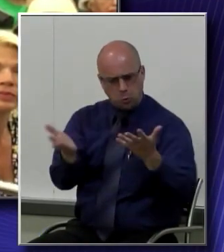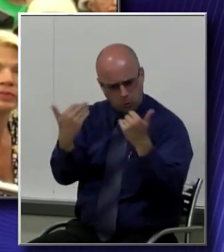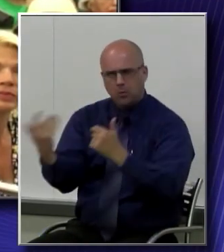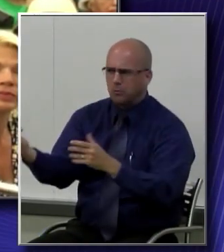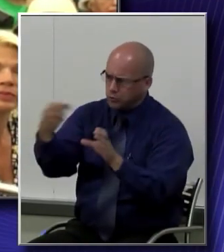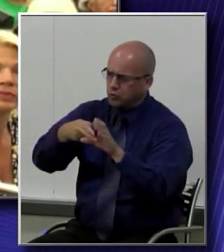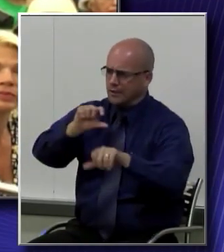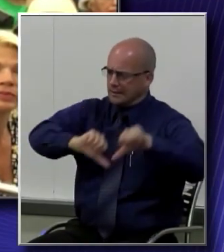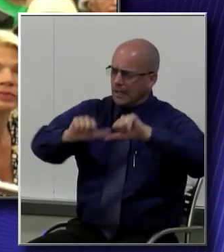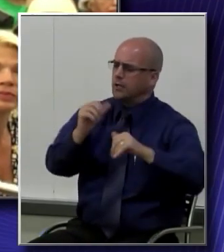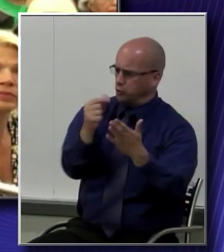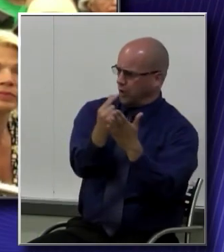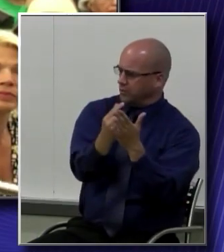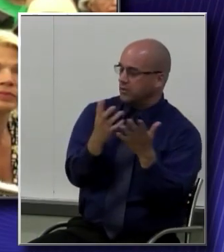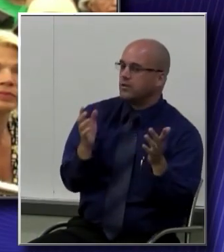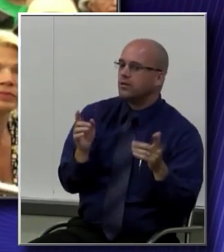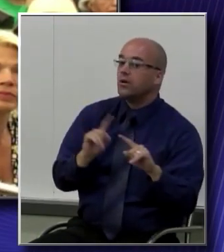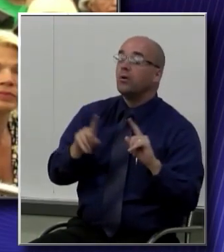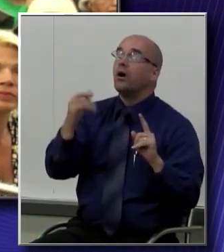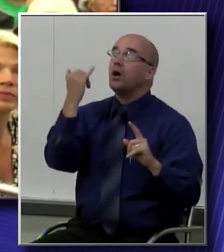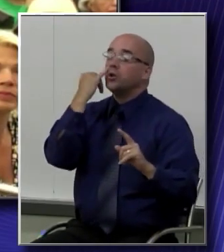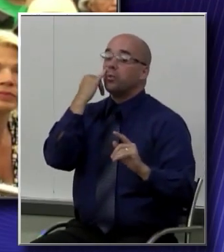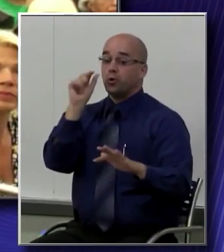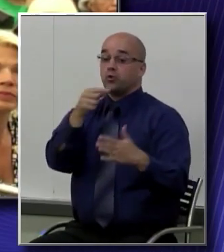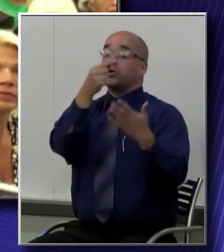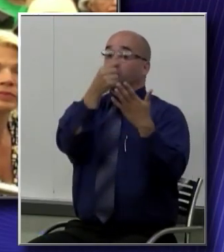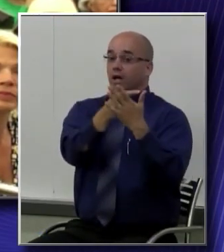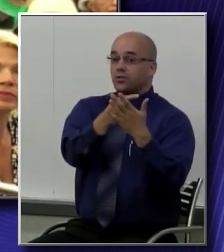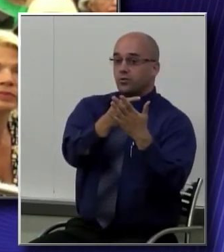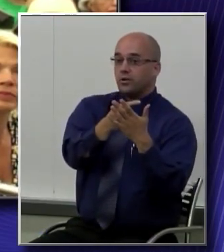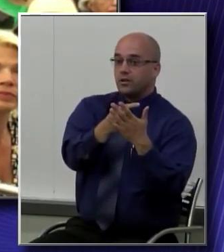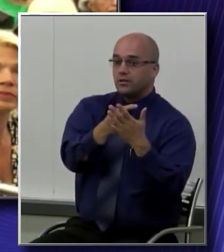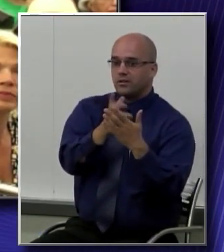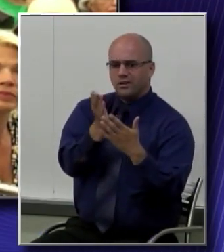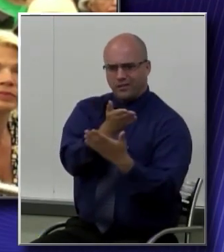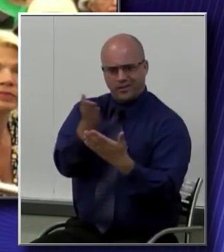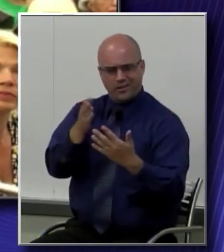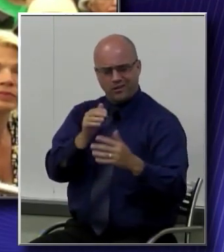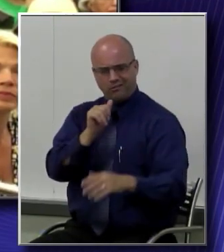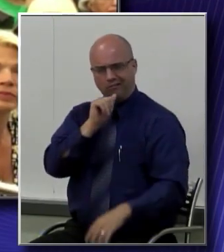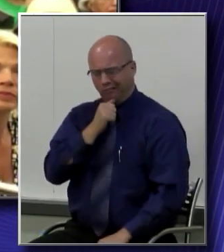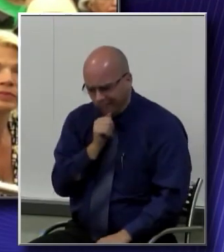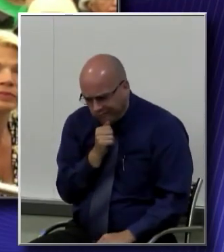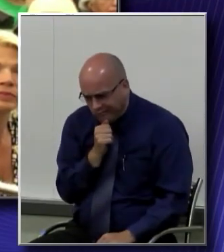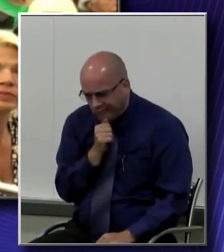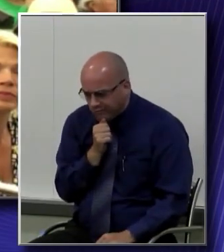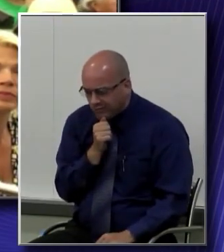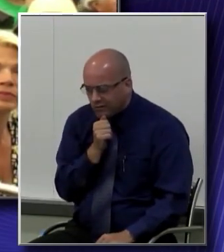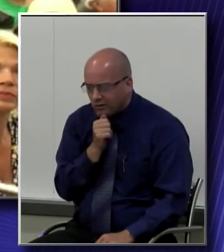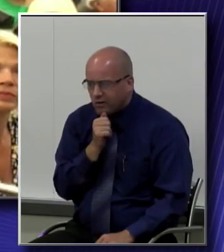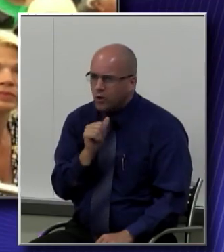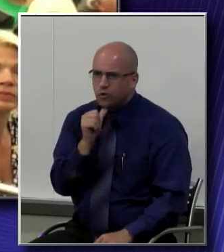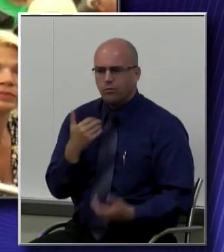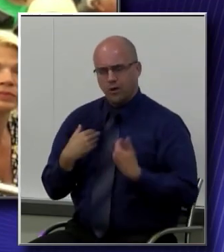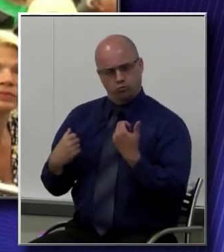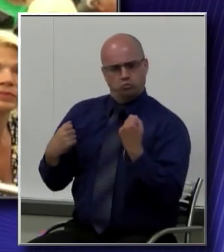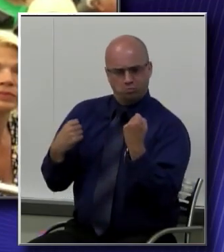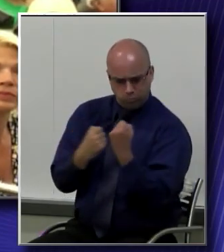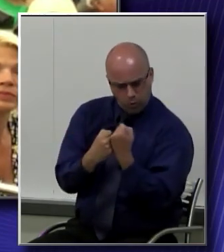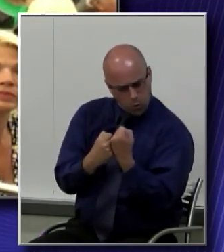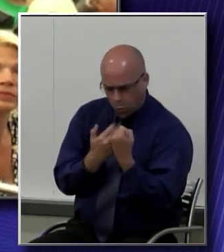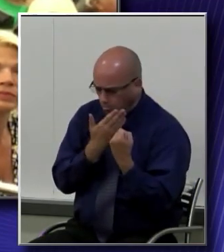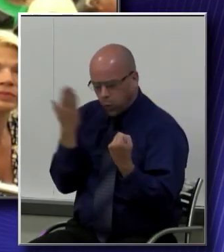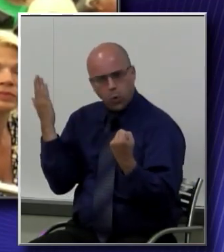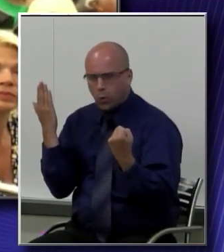that we graduate that work in our laboratories are suffering. They do not have the support,